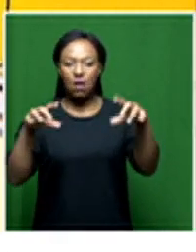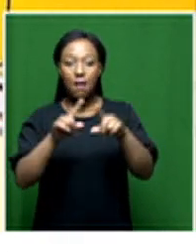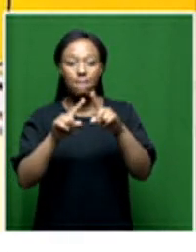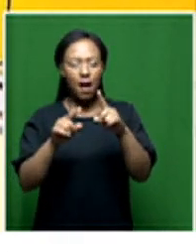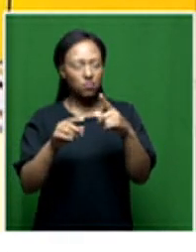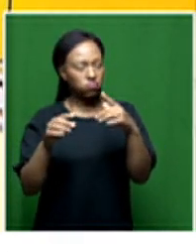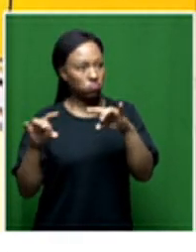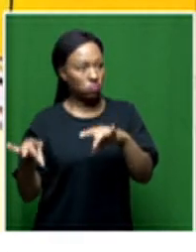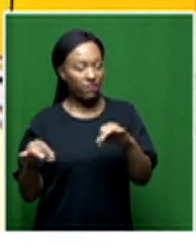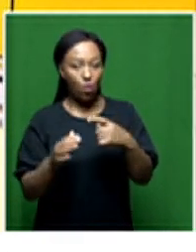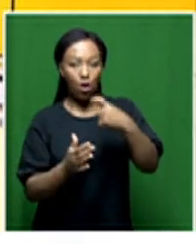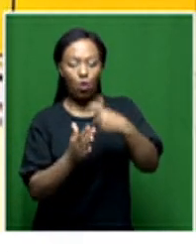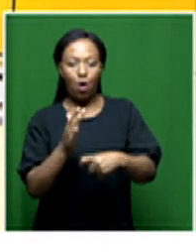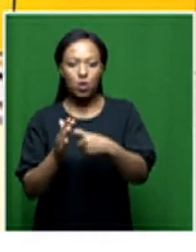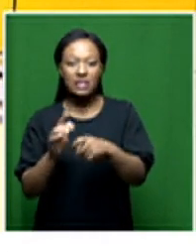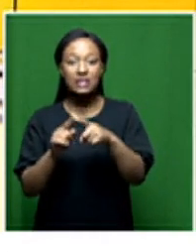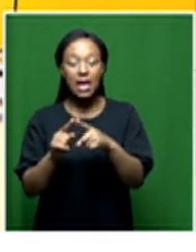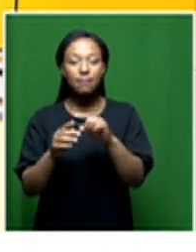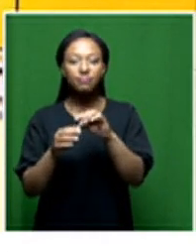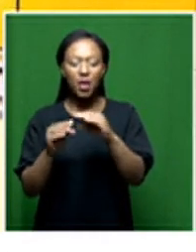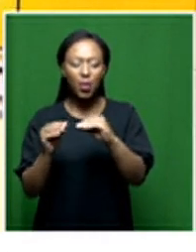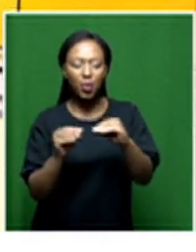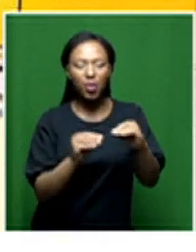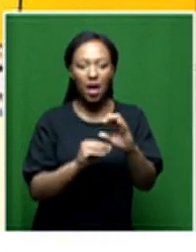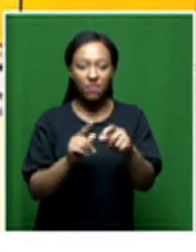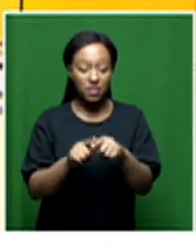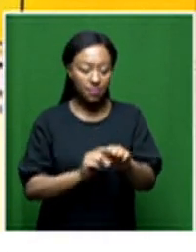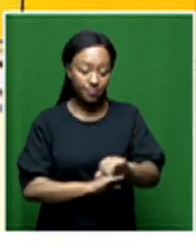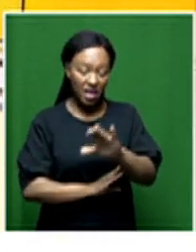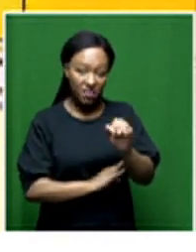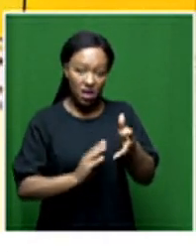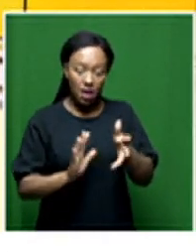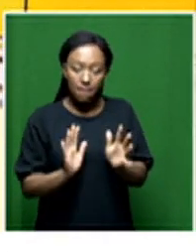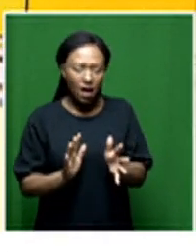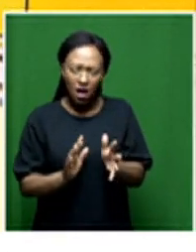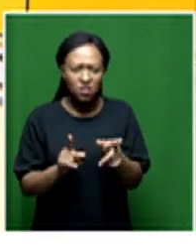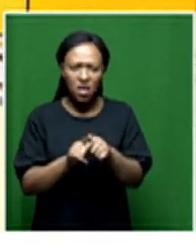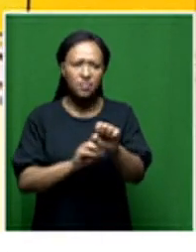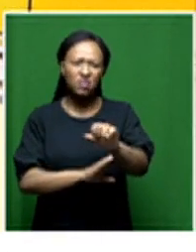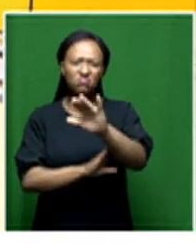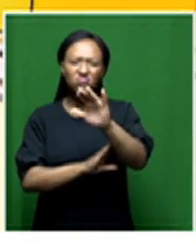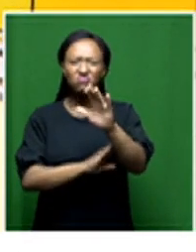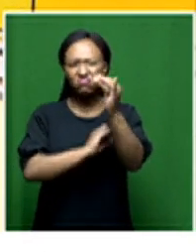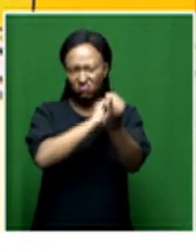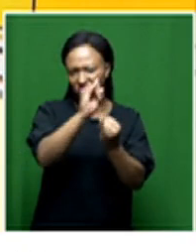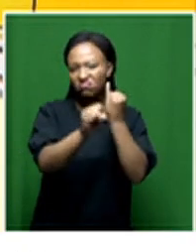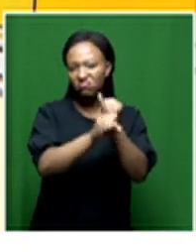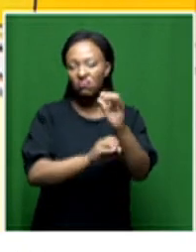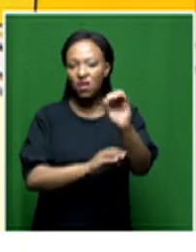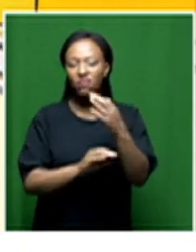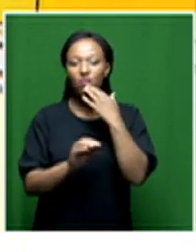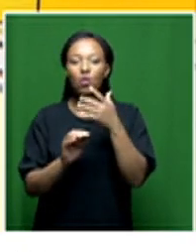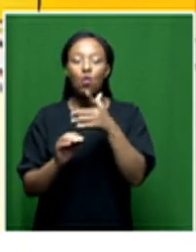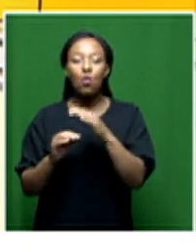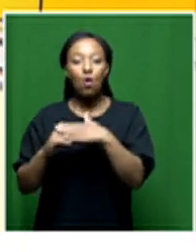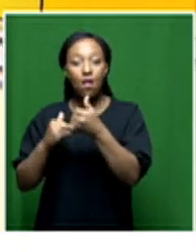cost overruns and scheduled delays, not just in South Africa, but around the world. Answering questions at a webinar hosted by the Free